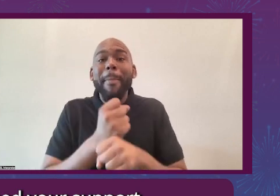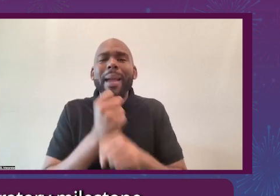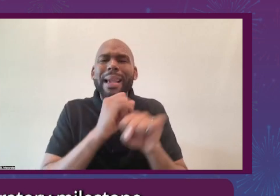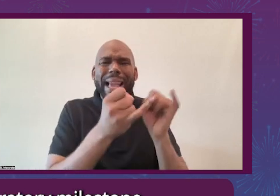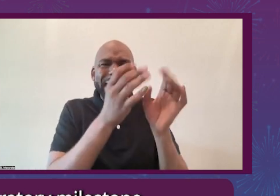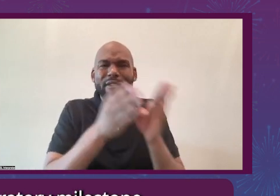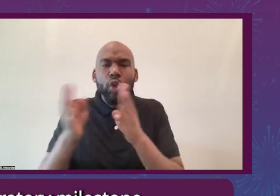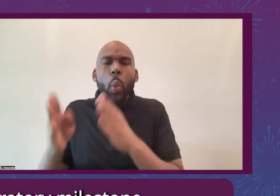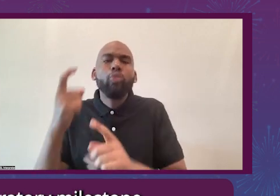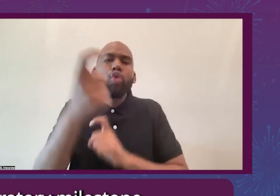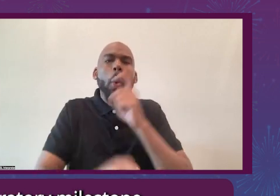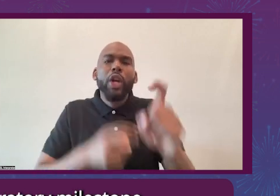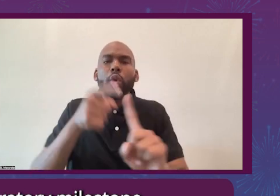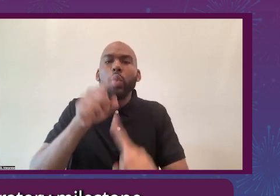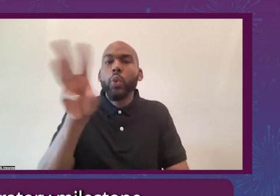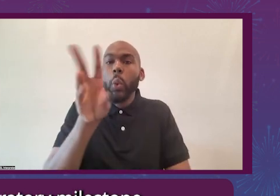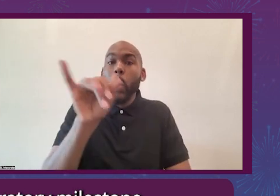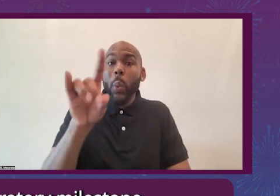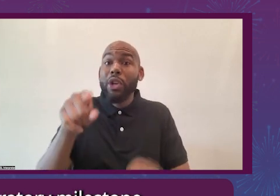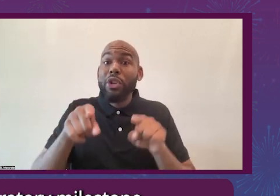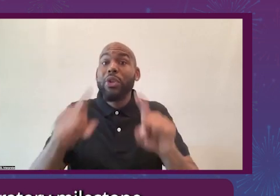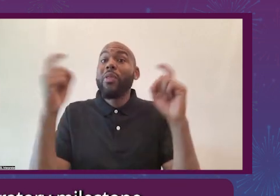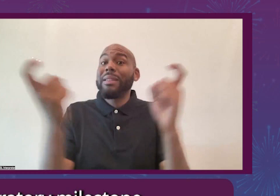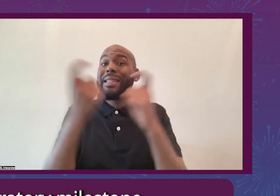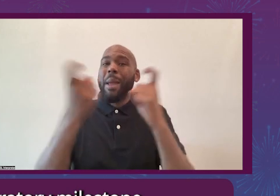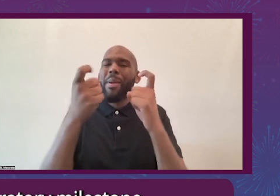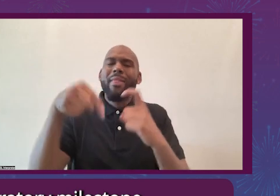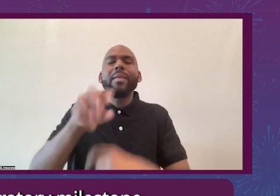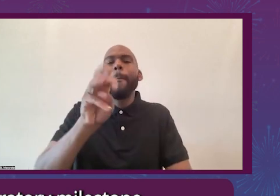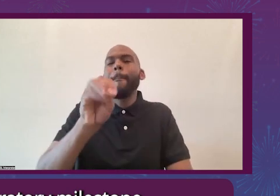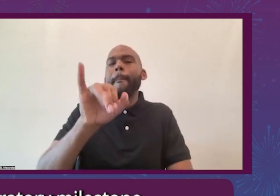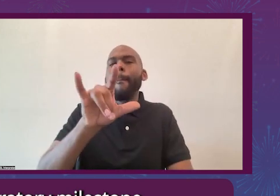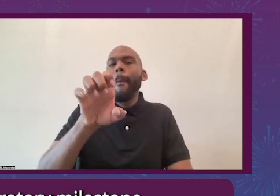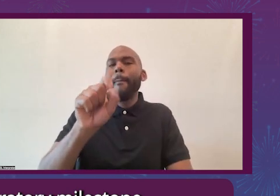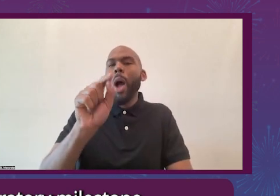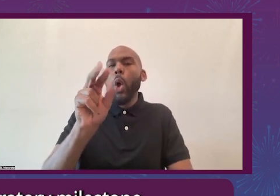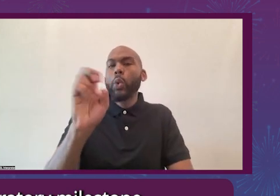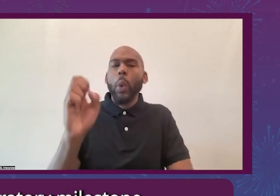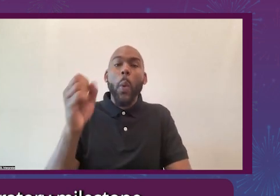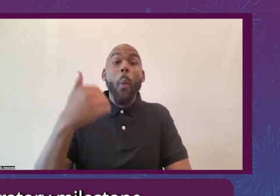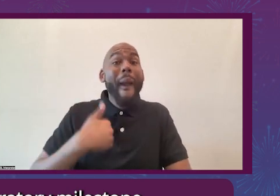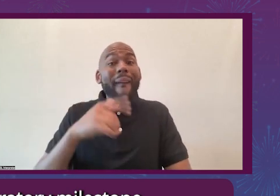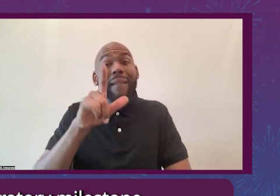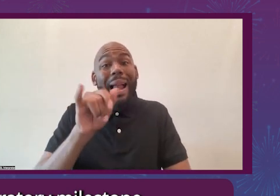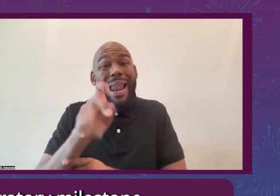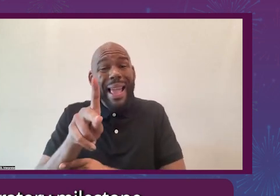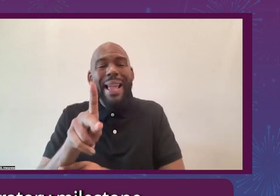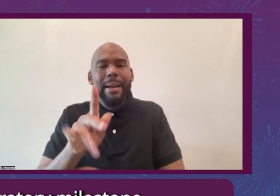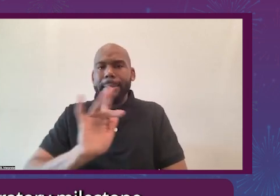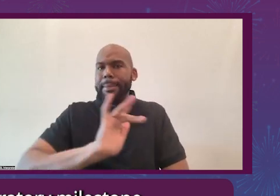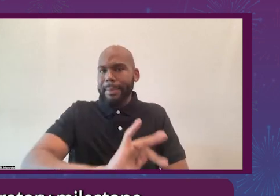an individual donation to WID during this celebratory milestone via our donation link.